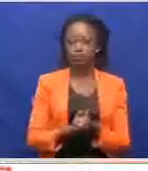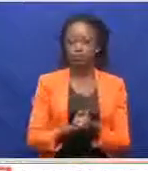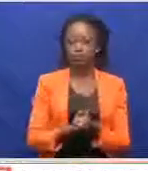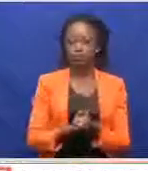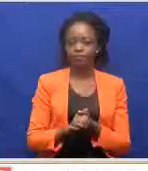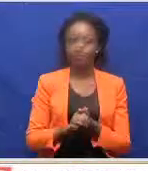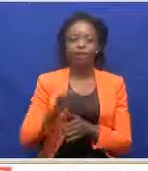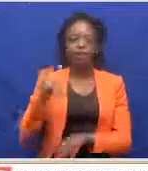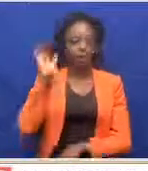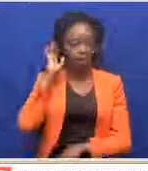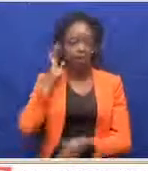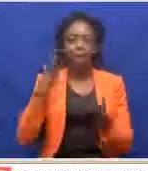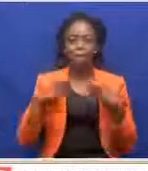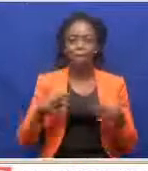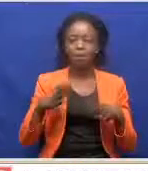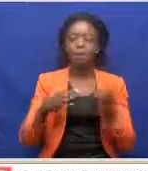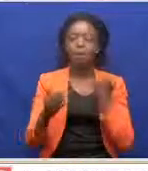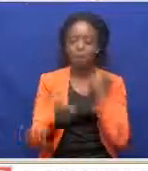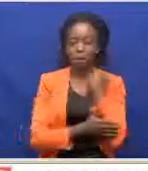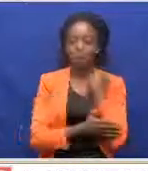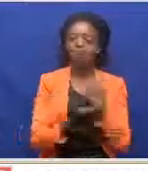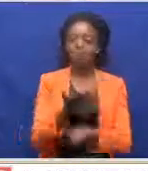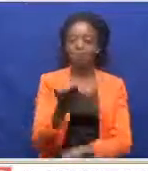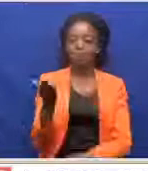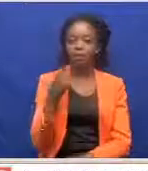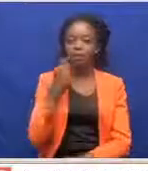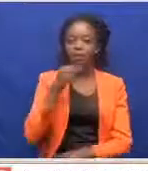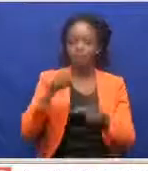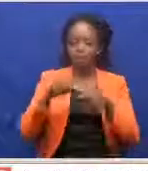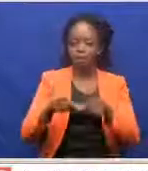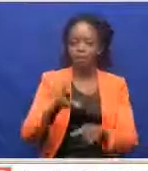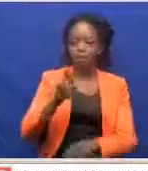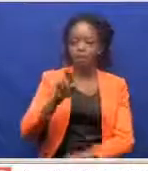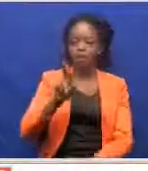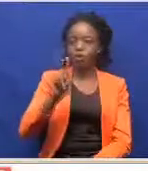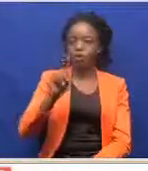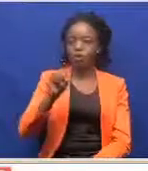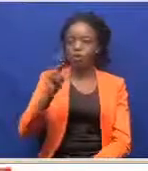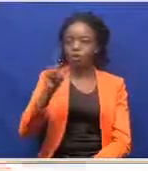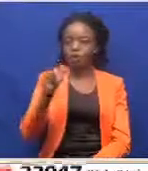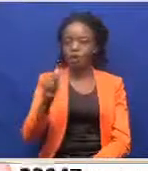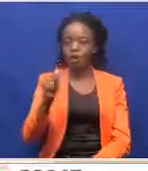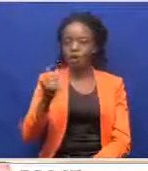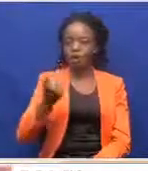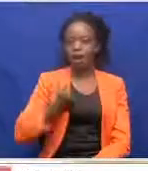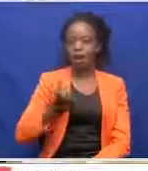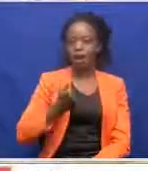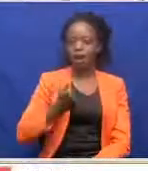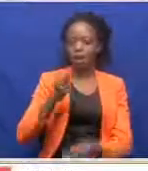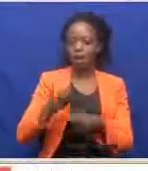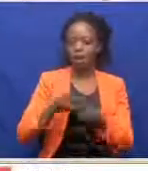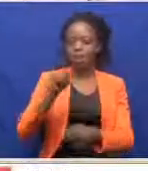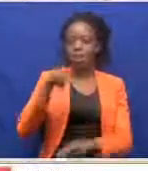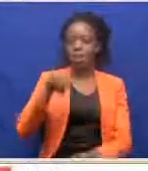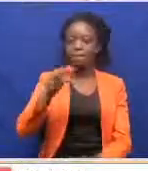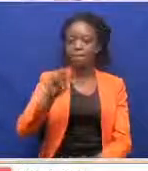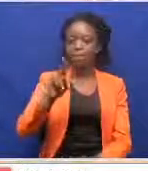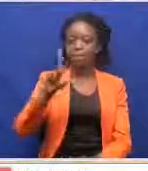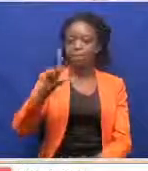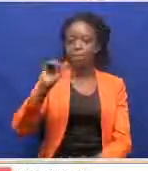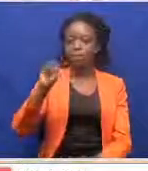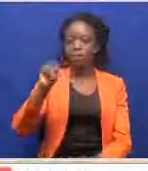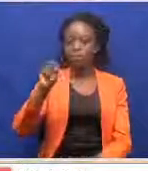tumeambiwa wako wakora ambao wanagaa huko Runda, wanaongozwa na msichana anaitwa Pauline Njoroge. Hao ndio